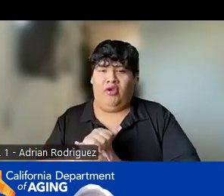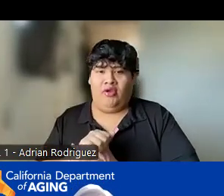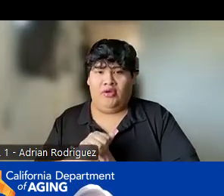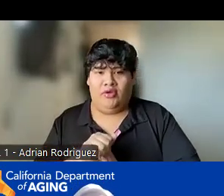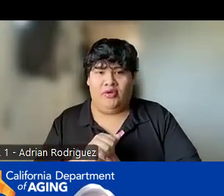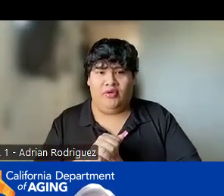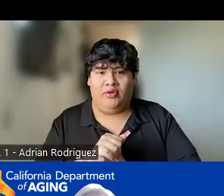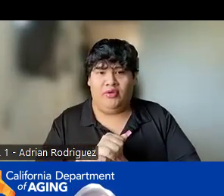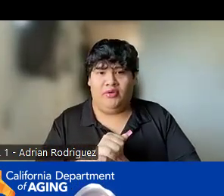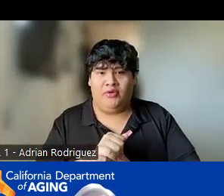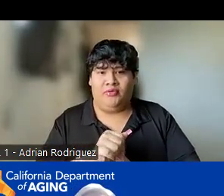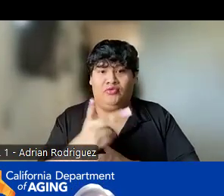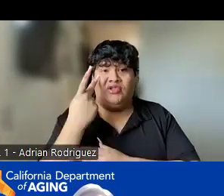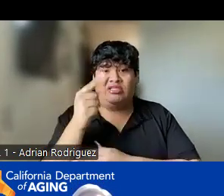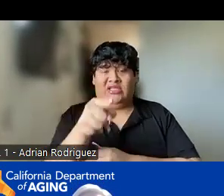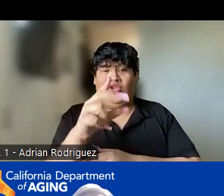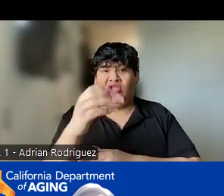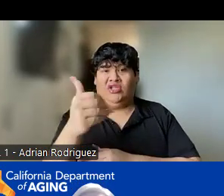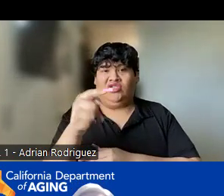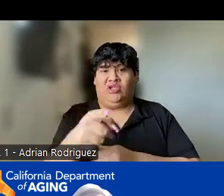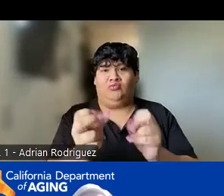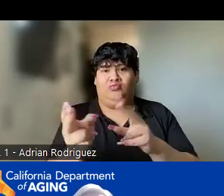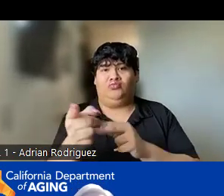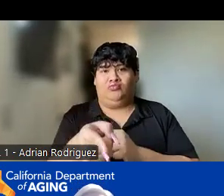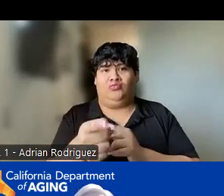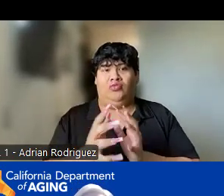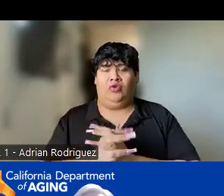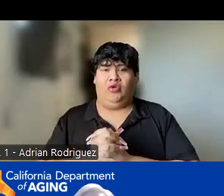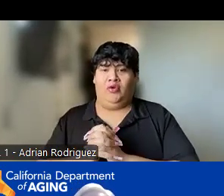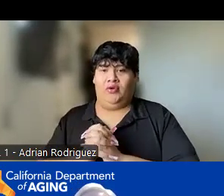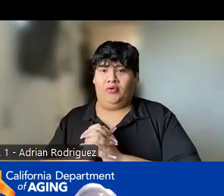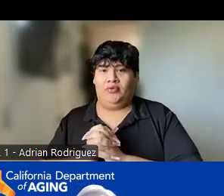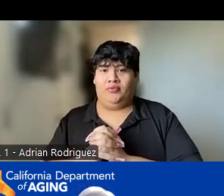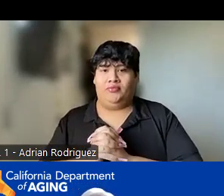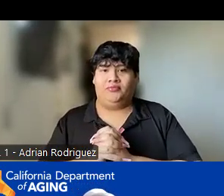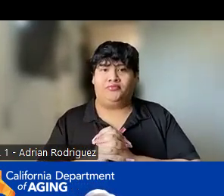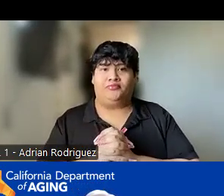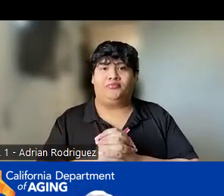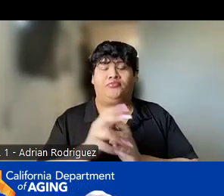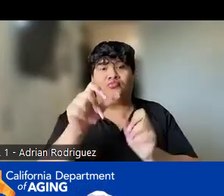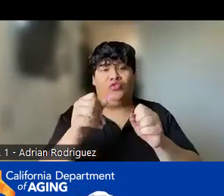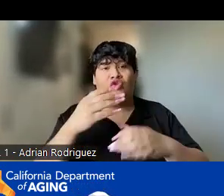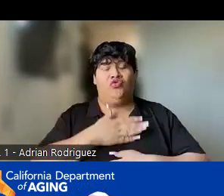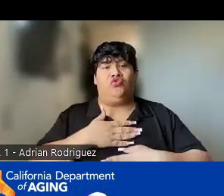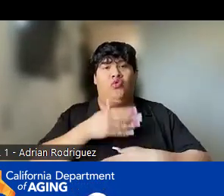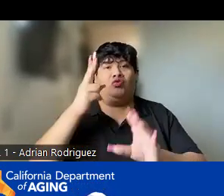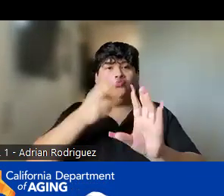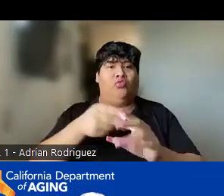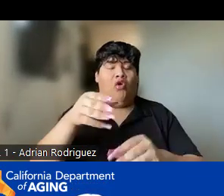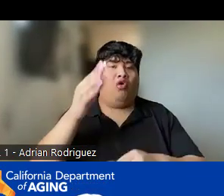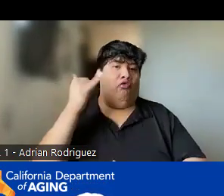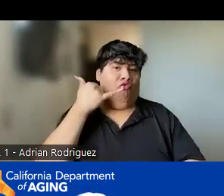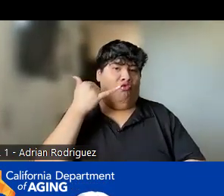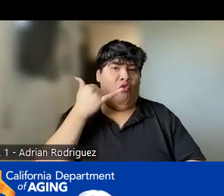Just quick logistics on the public comment period. Attendees joining by phone, you would press *9. That